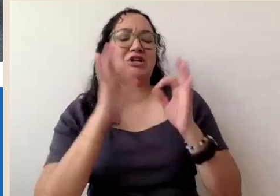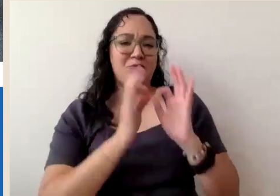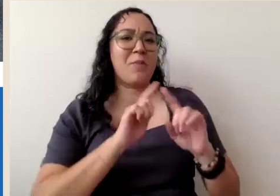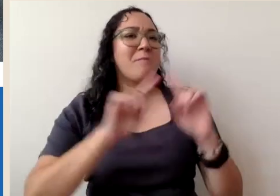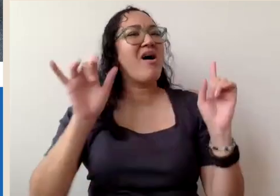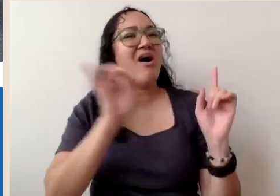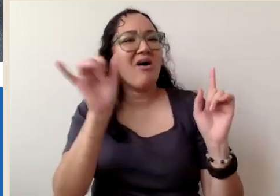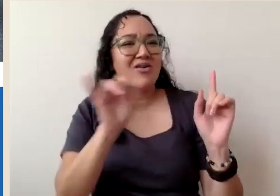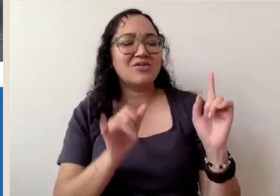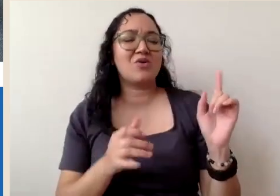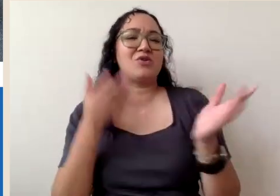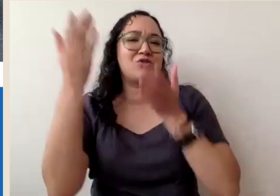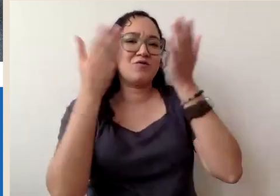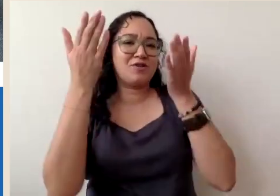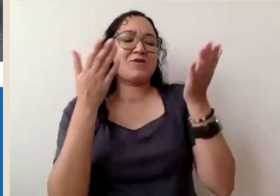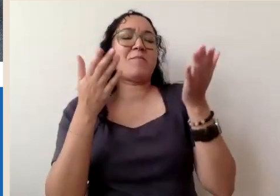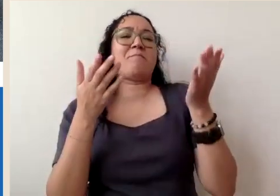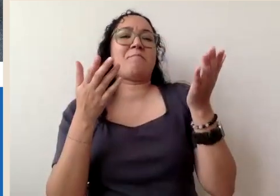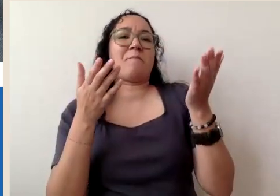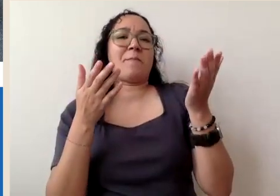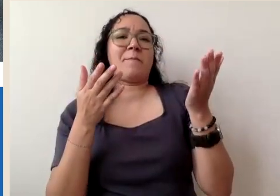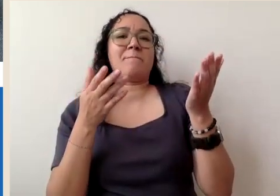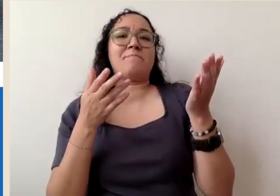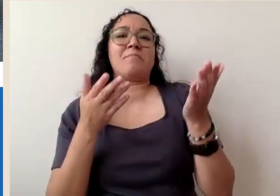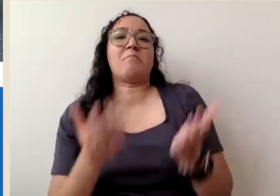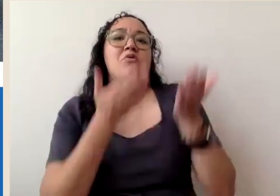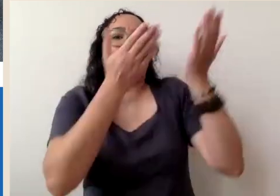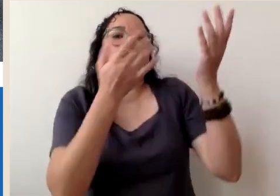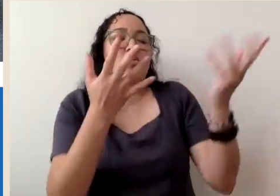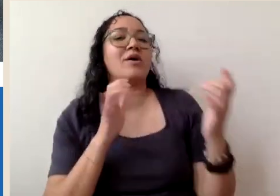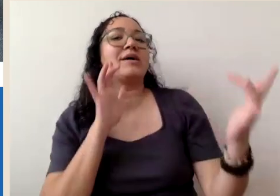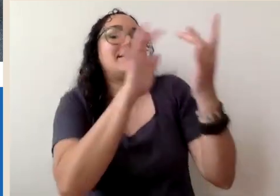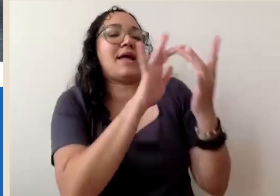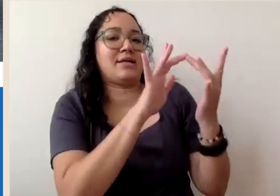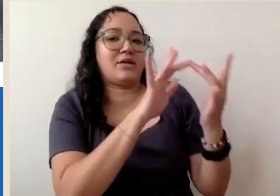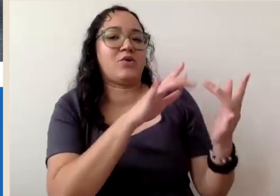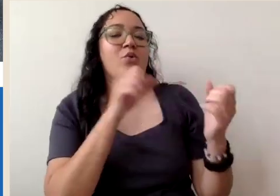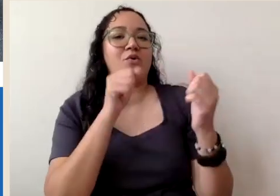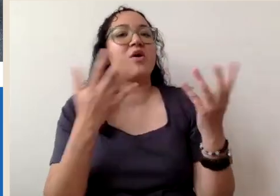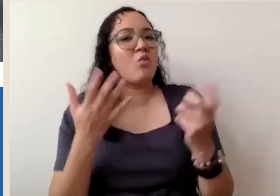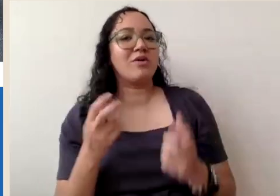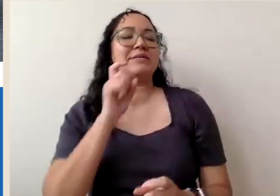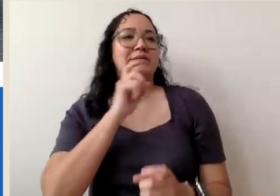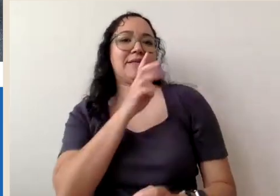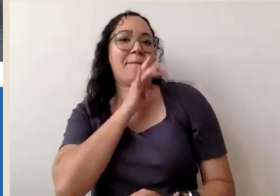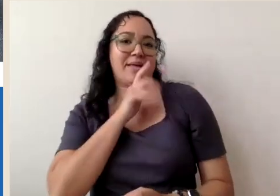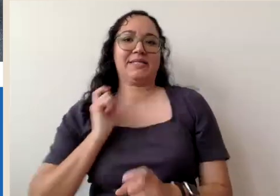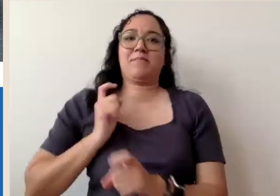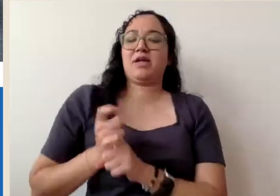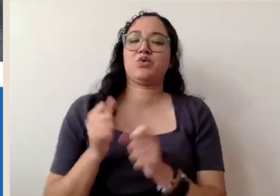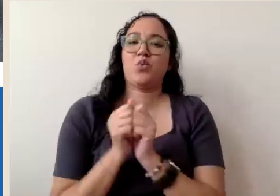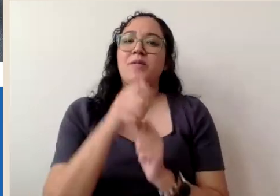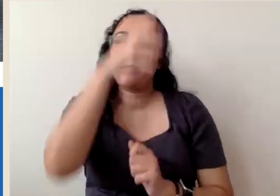providers also wanted to be able to connect with their service users. They wanted to be able to speak Spanish to parents that came in or